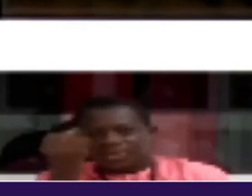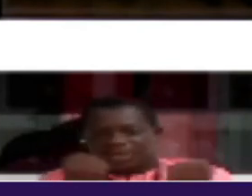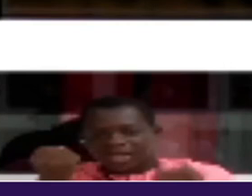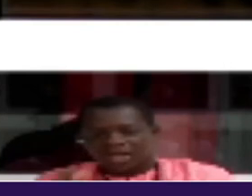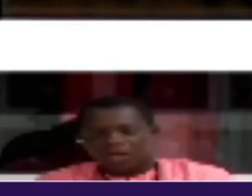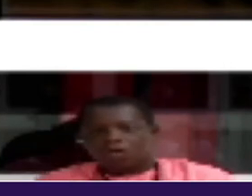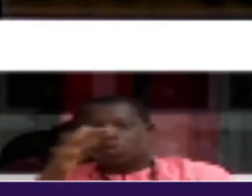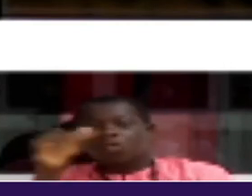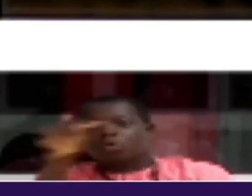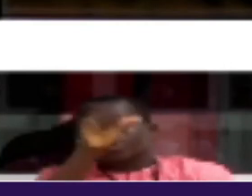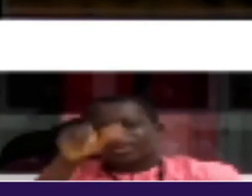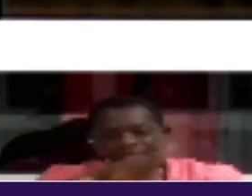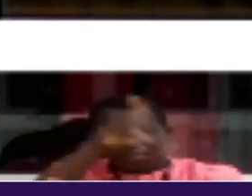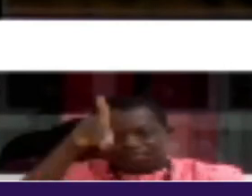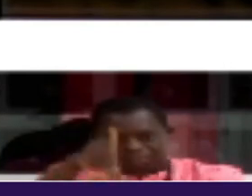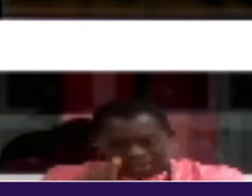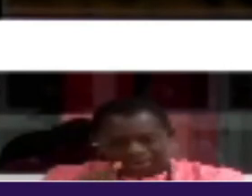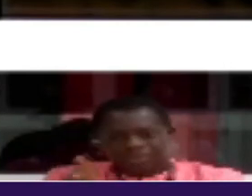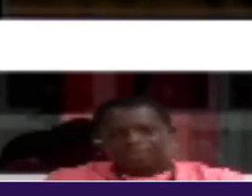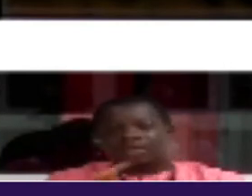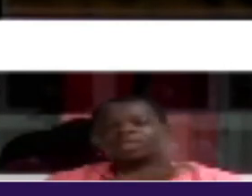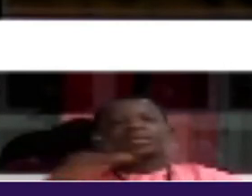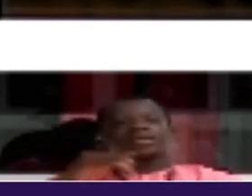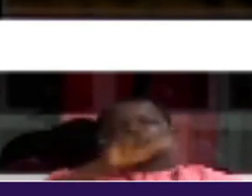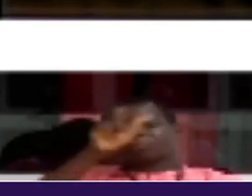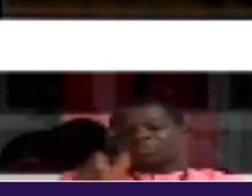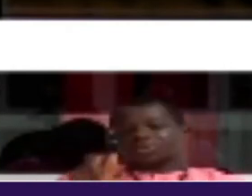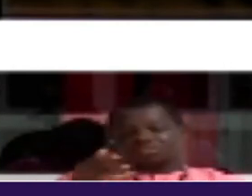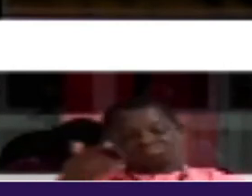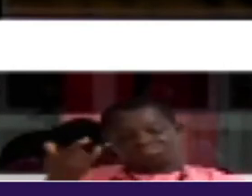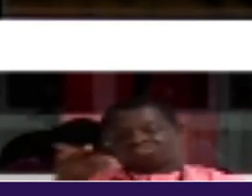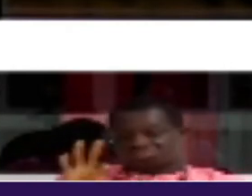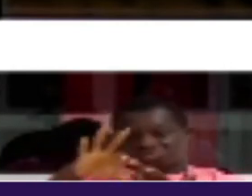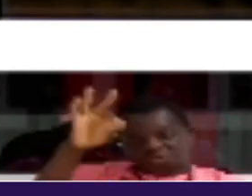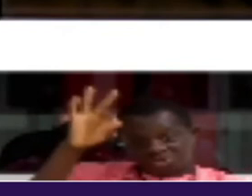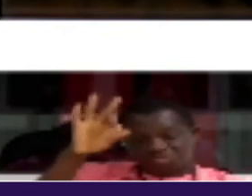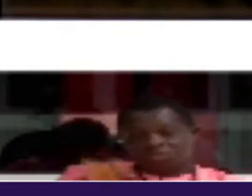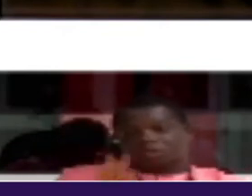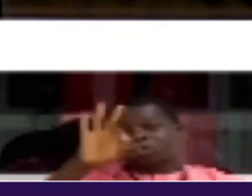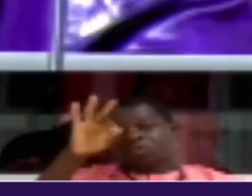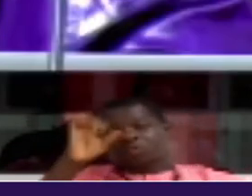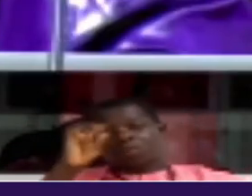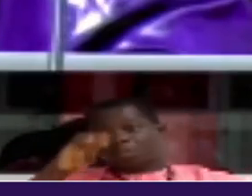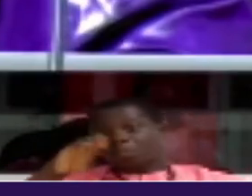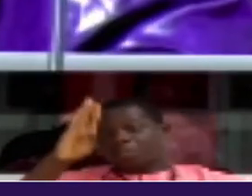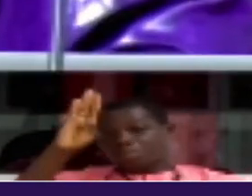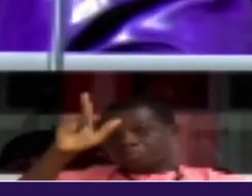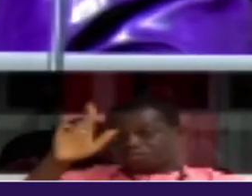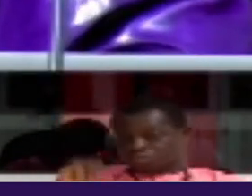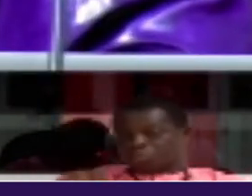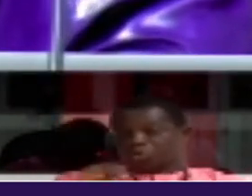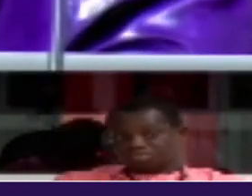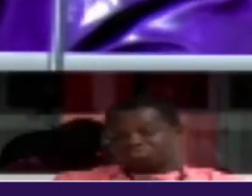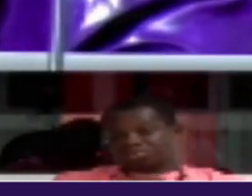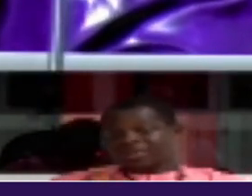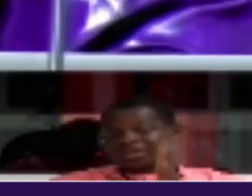somewhere else to kill the victim? That is chosen by Tumul. He's the commander. No, you have chosen that